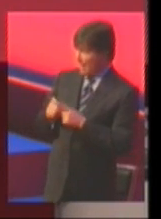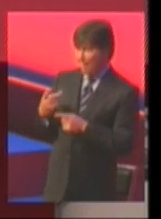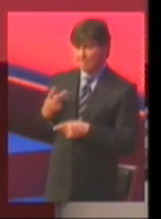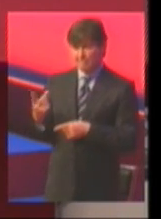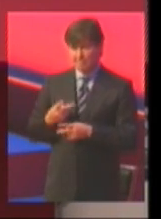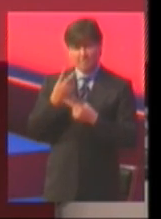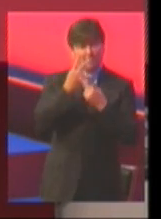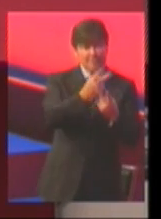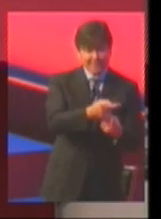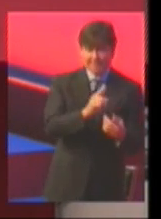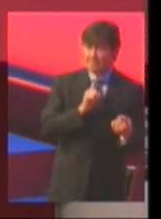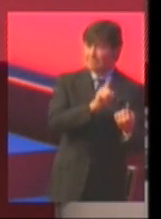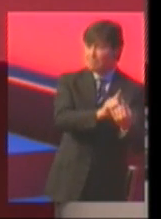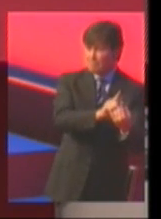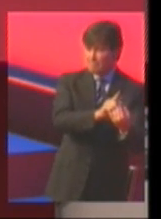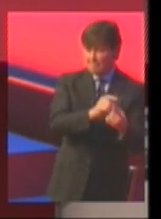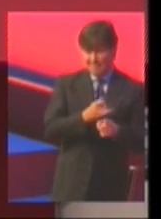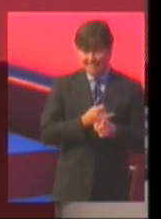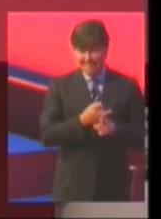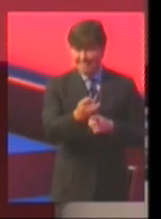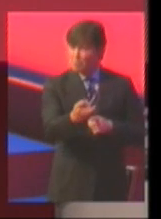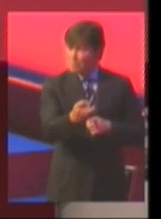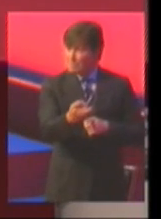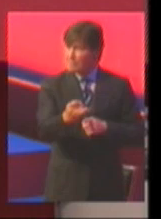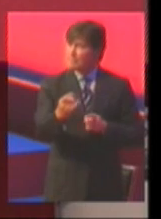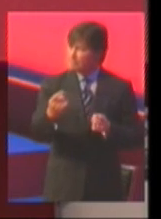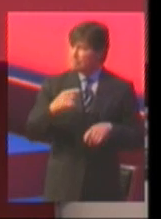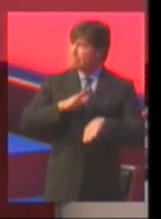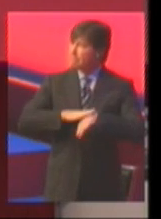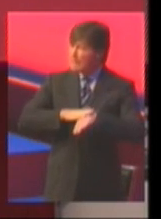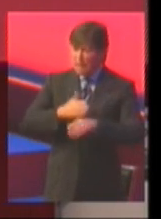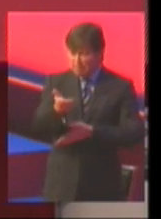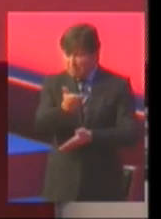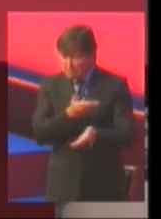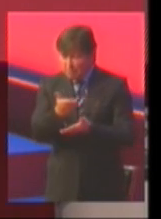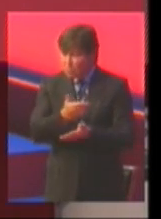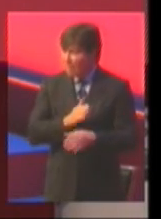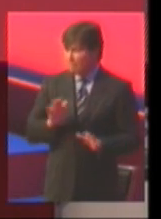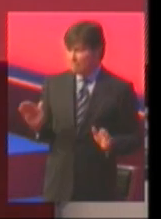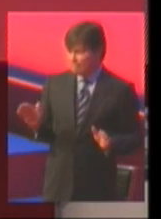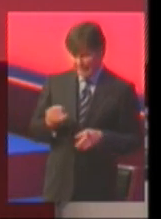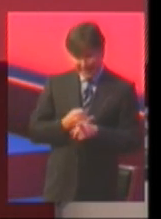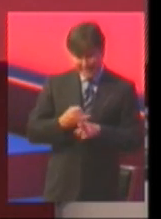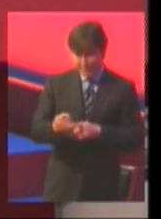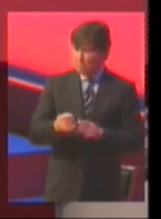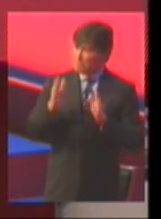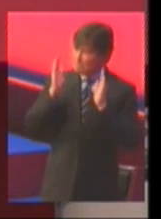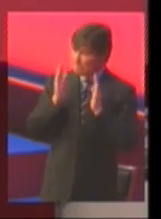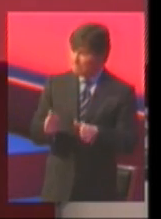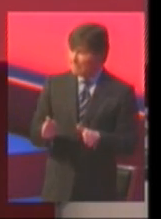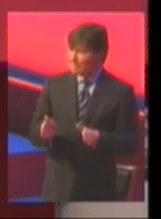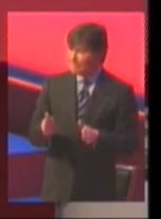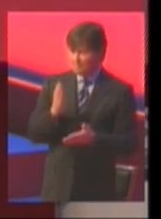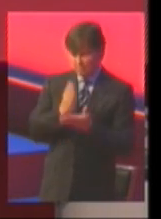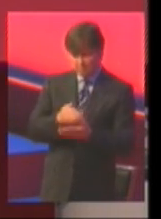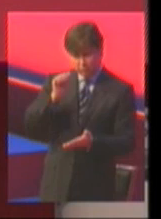month, the coming 6 weeks are not a window of negotiating opportunity. They are a window of necessity, and that